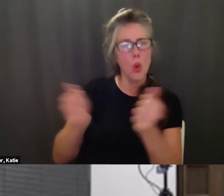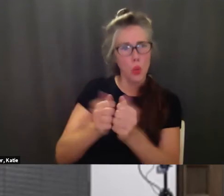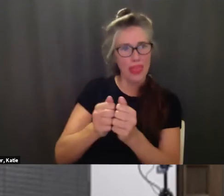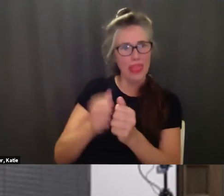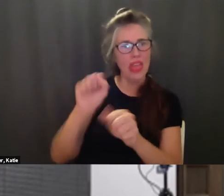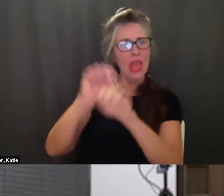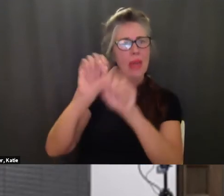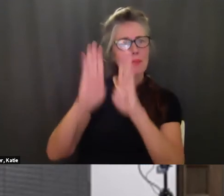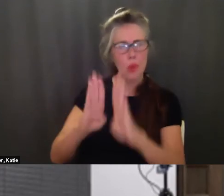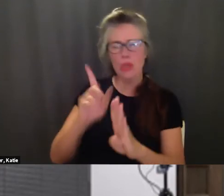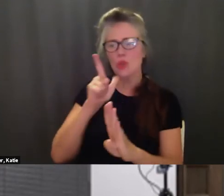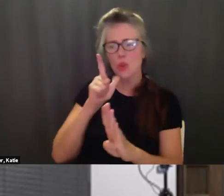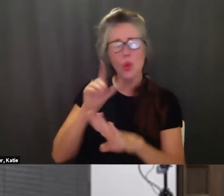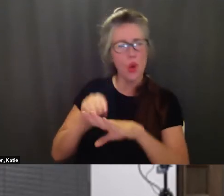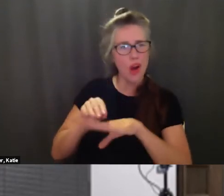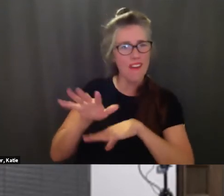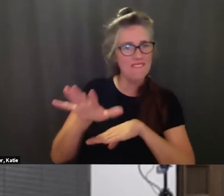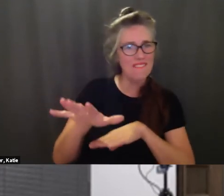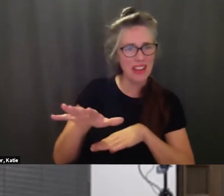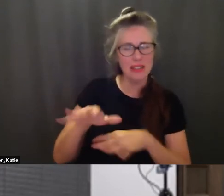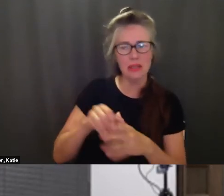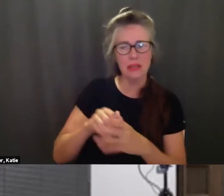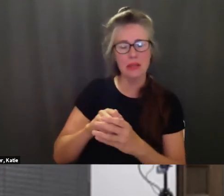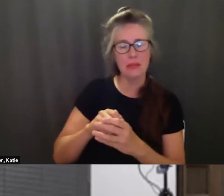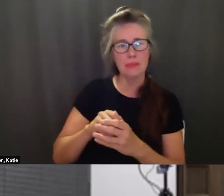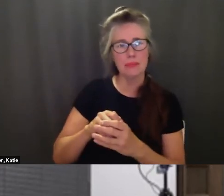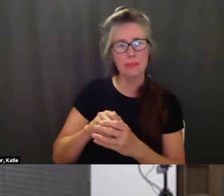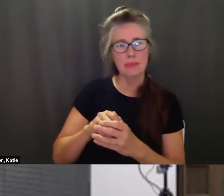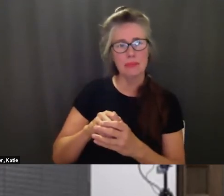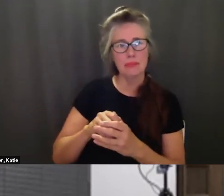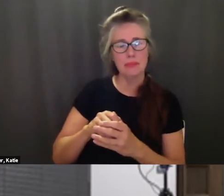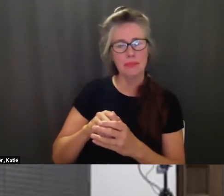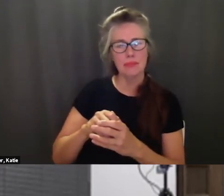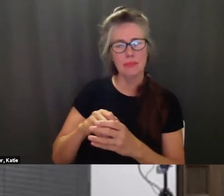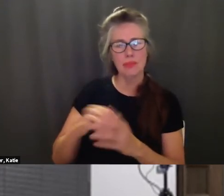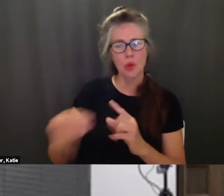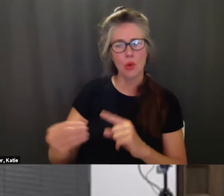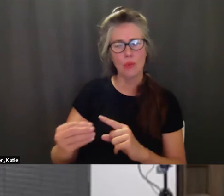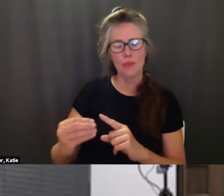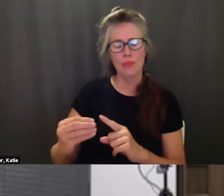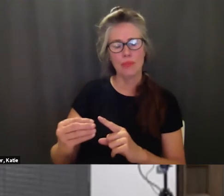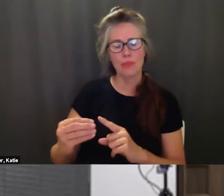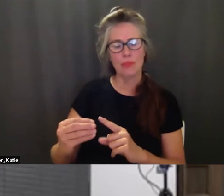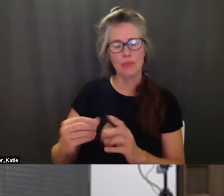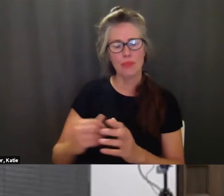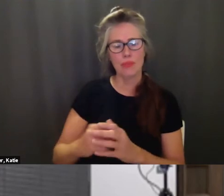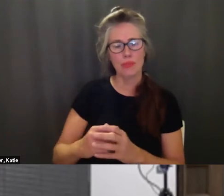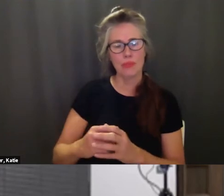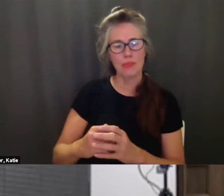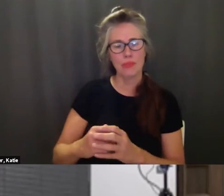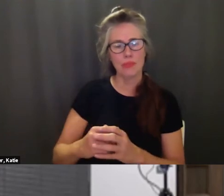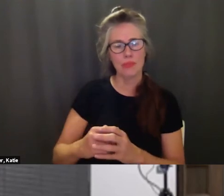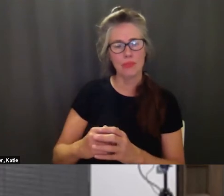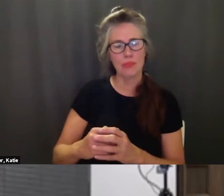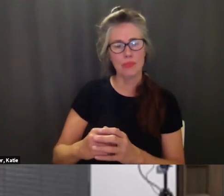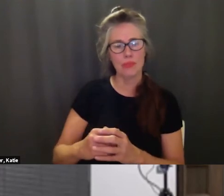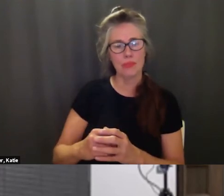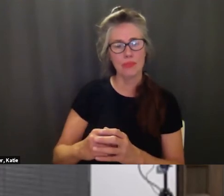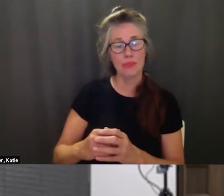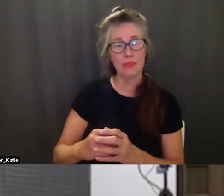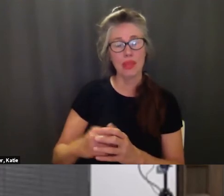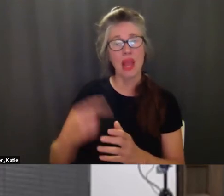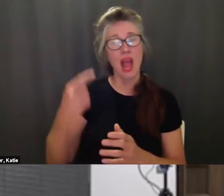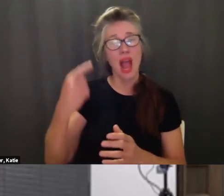break. The changes and I'm going to suggest that they're called upgrades